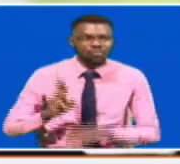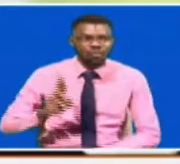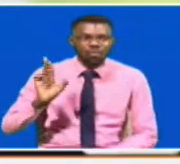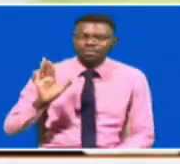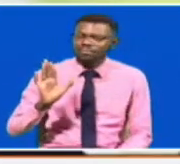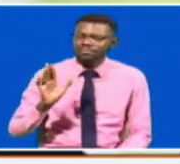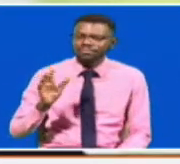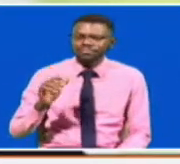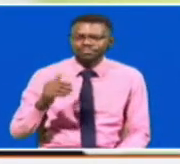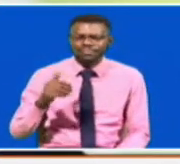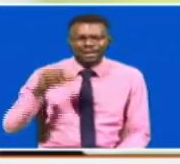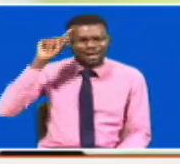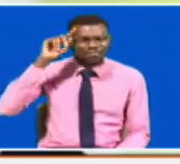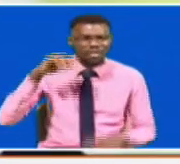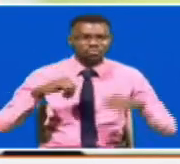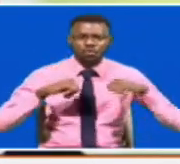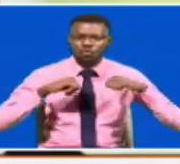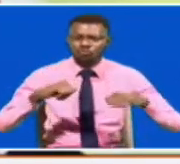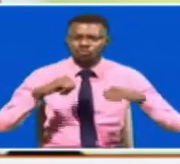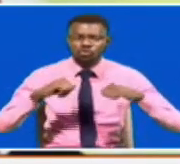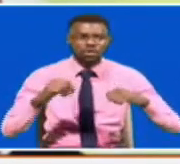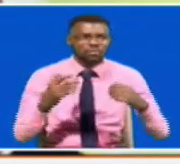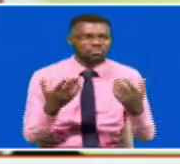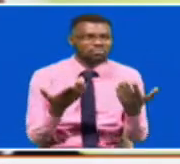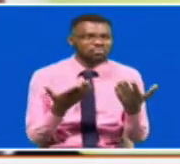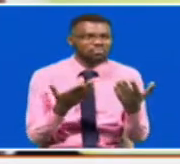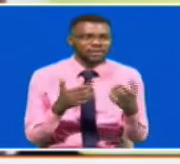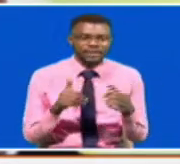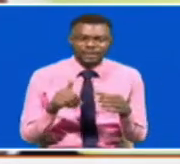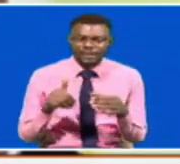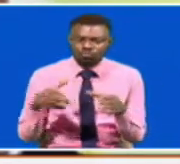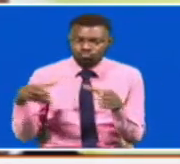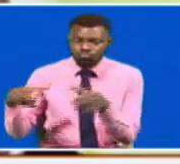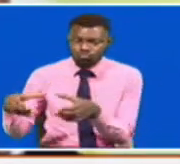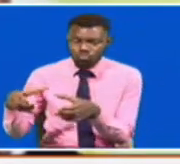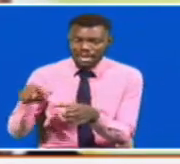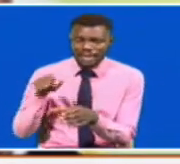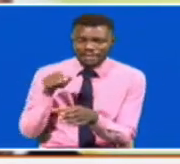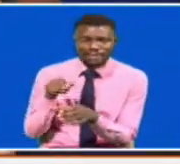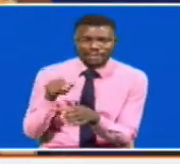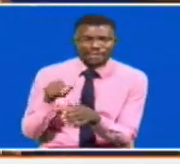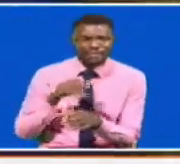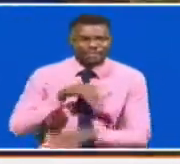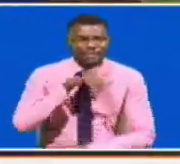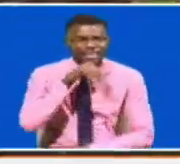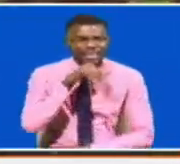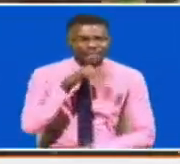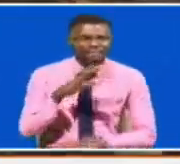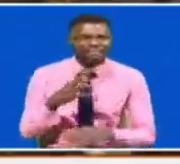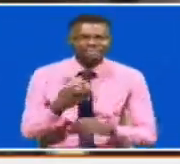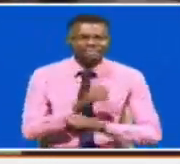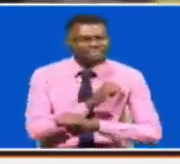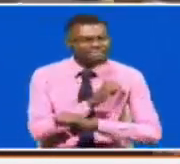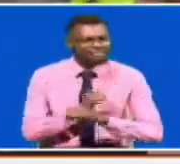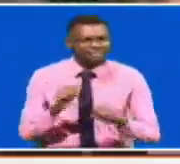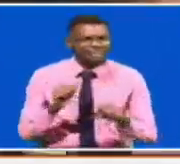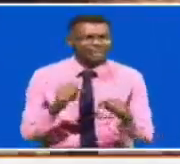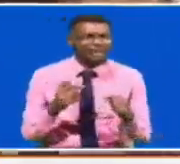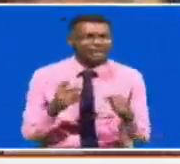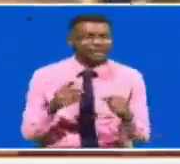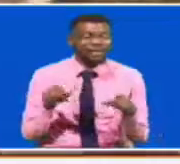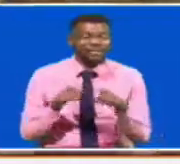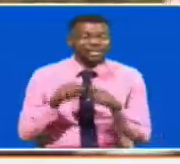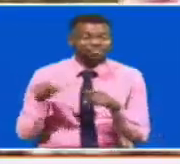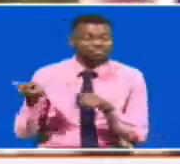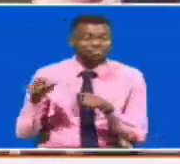Kenyatta's outgoing government officials that Baba's inner circle was a hard nut to crack. In the book, Kanchori describes